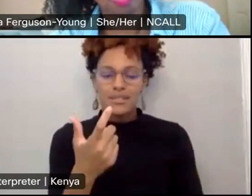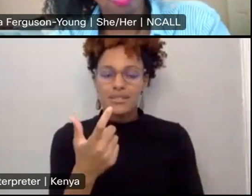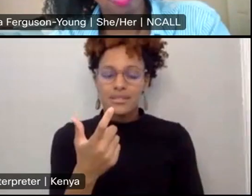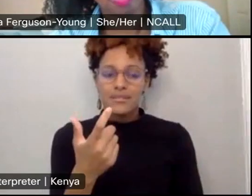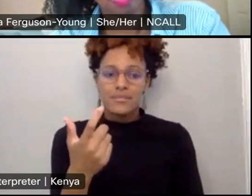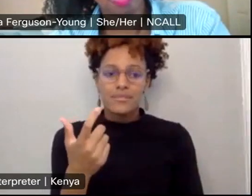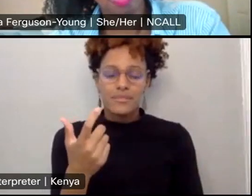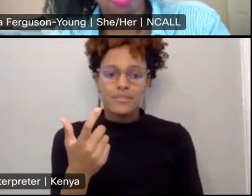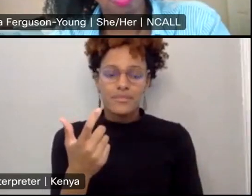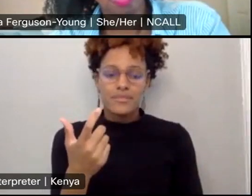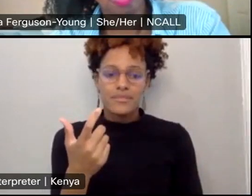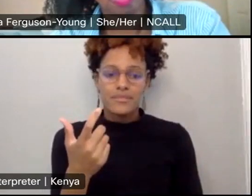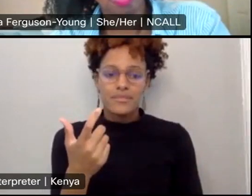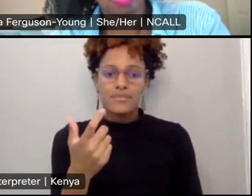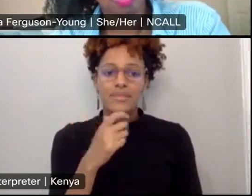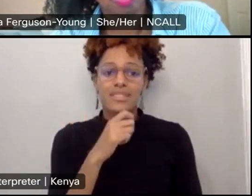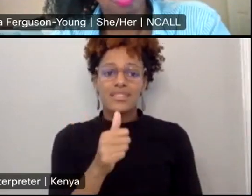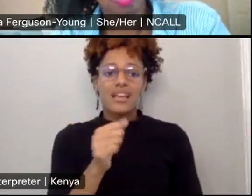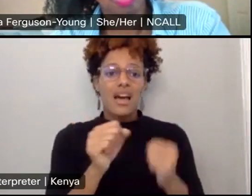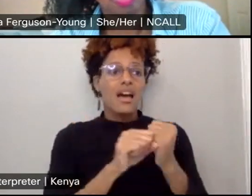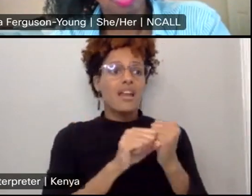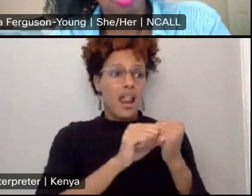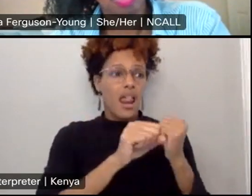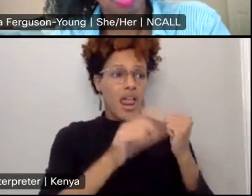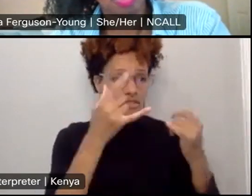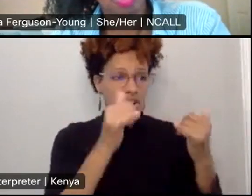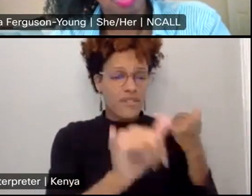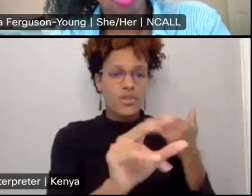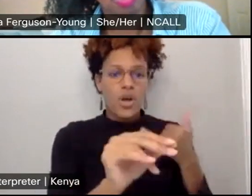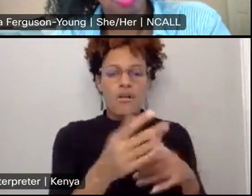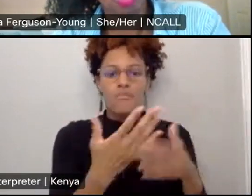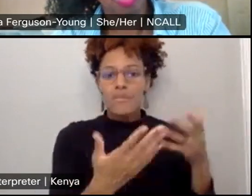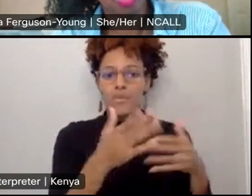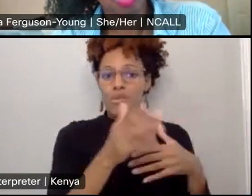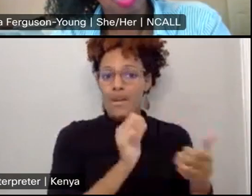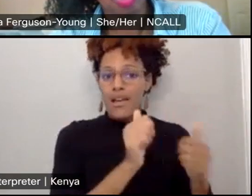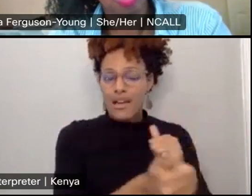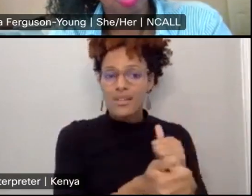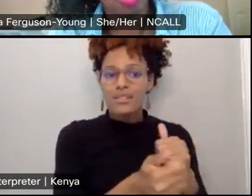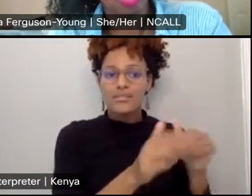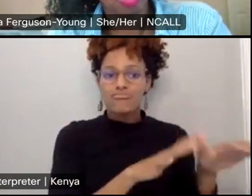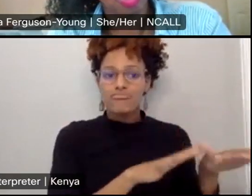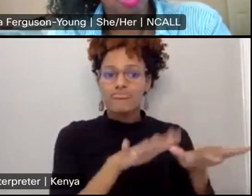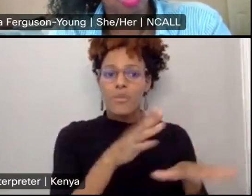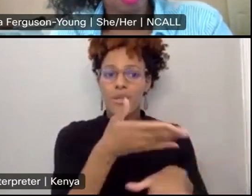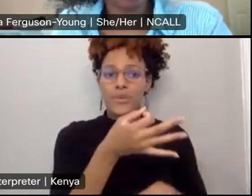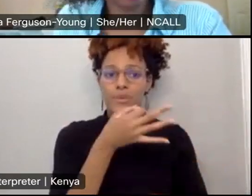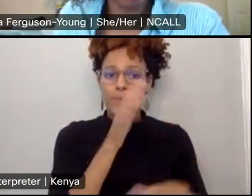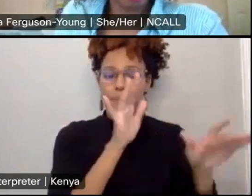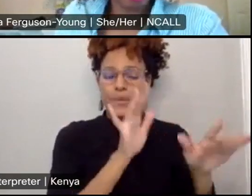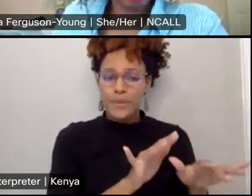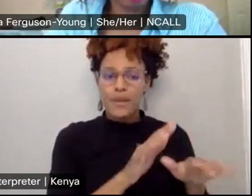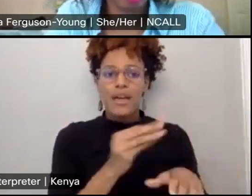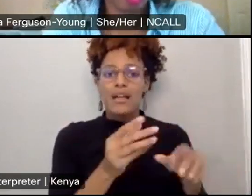is not a long-term state. It's potentially passing. Of course, if this is related to, a